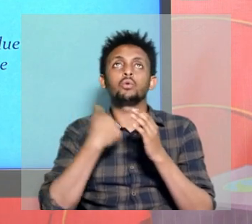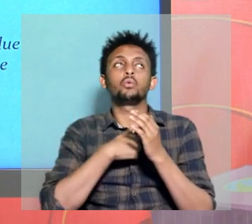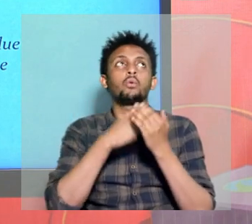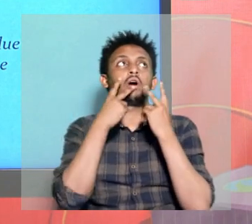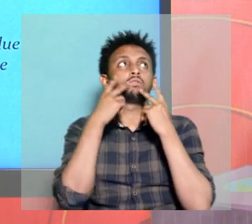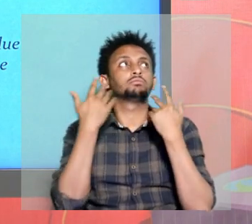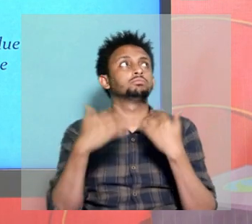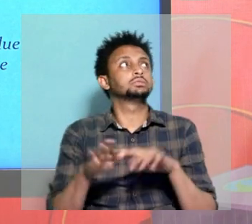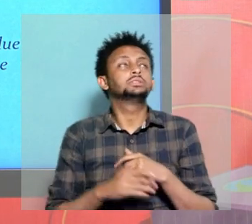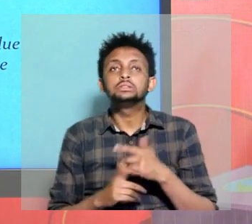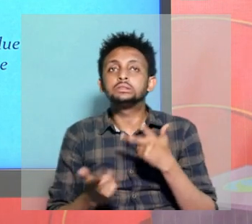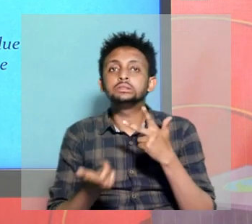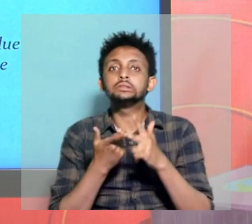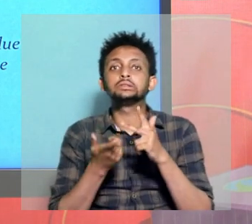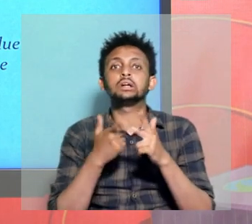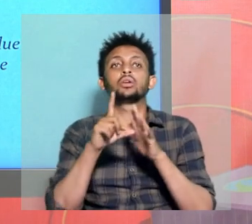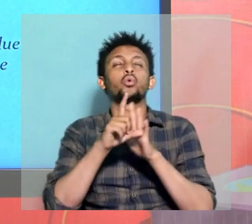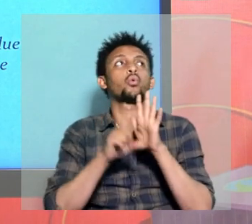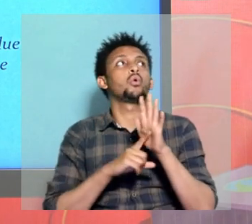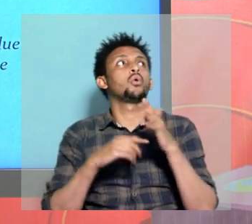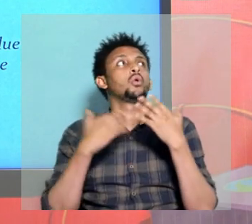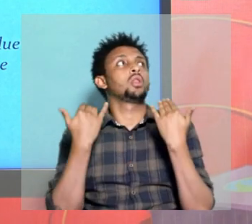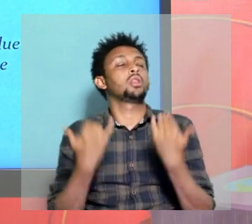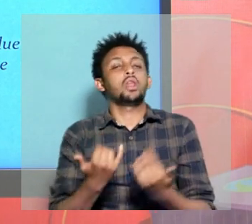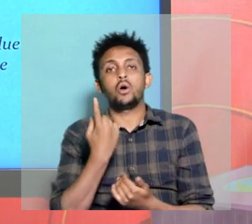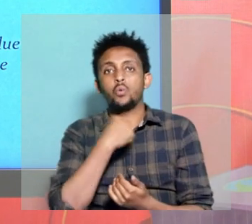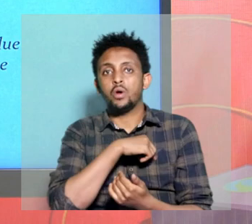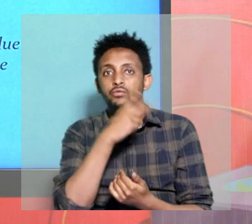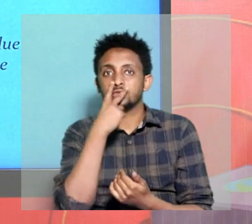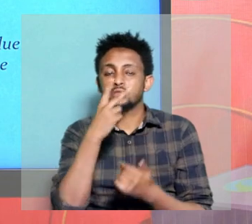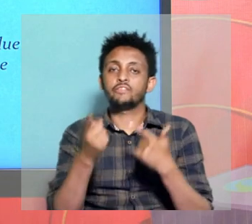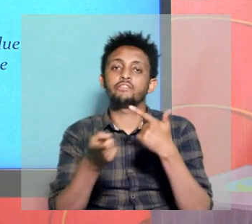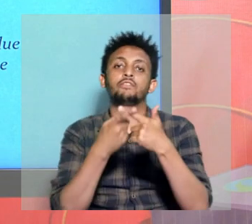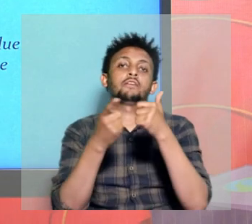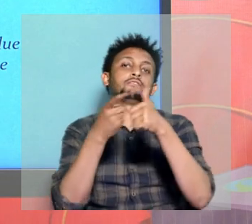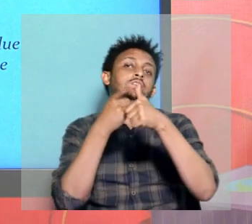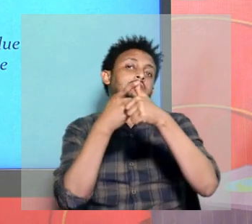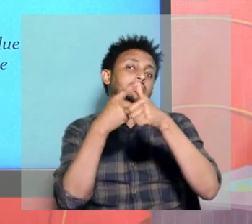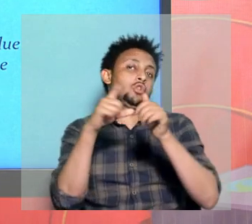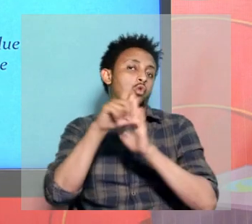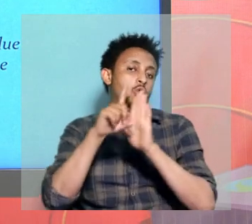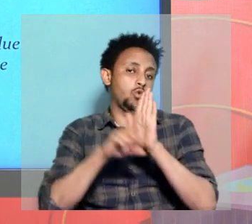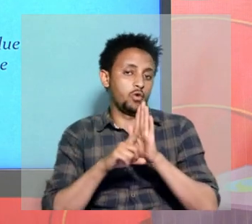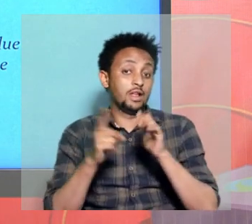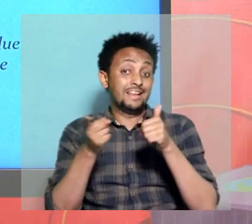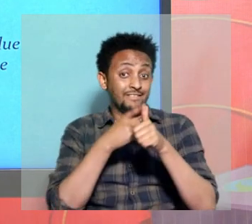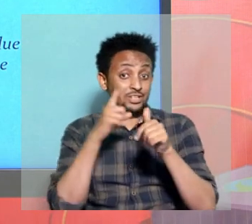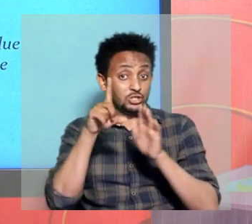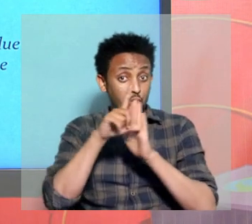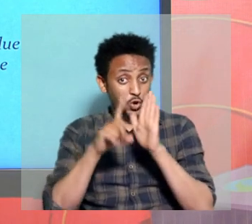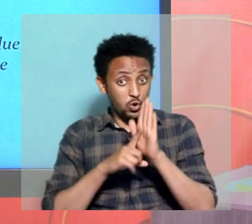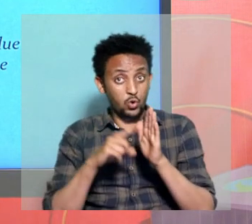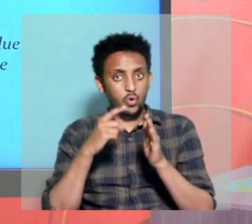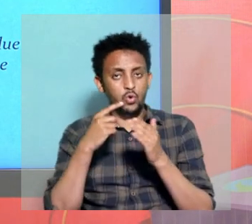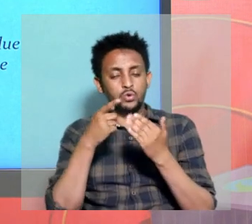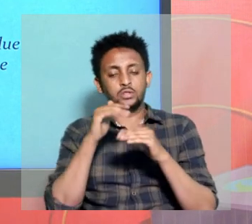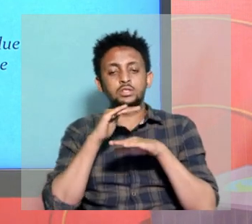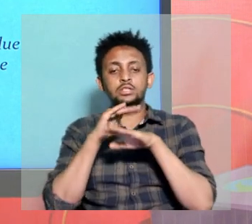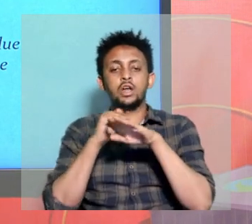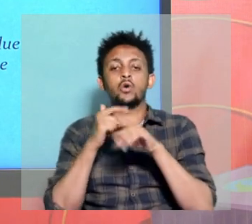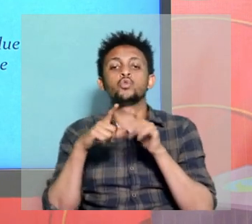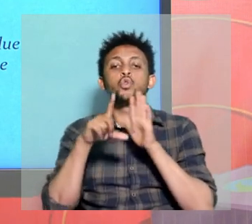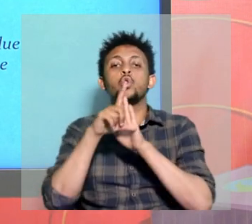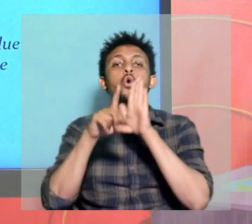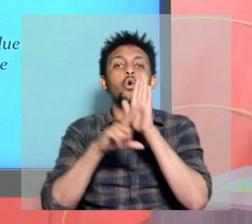have seen about the third law of thermodynamics, and now let's try to see about first law of thermodynamics. First law of thermodynamics is also known to be the